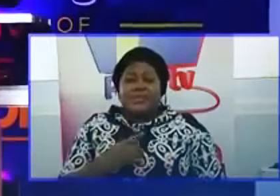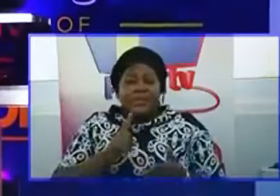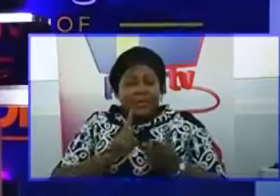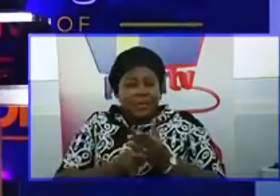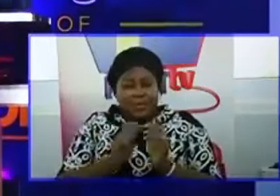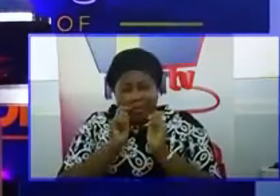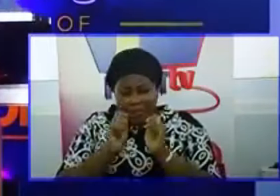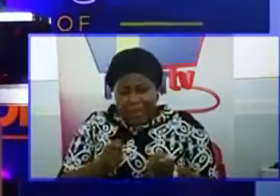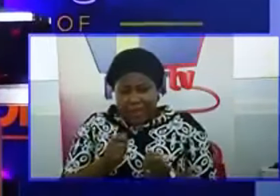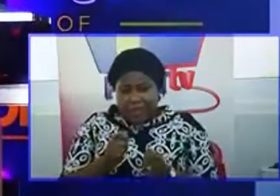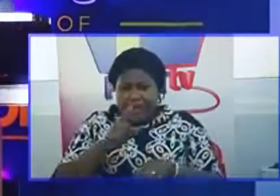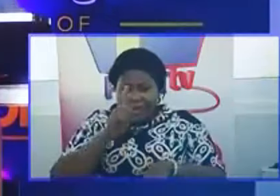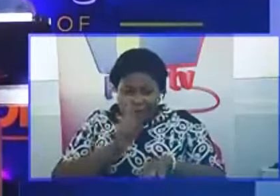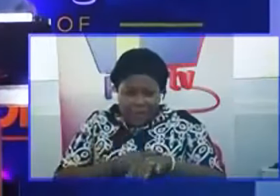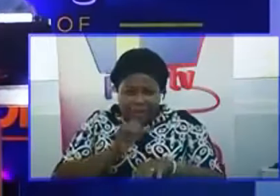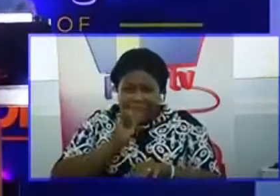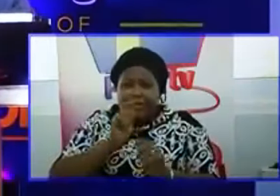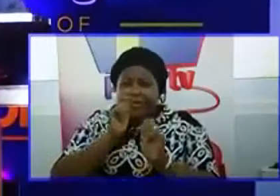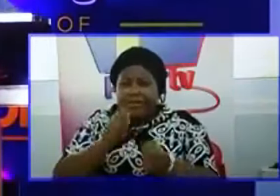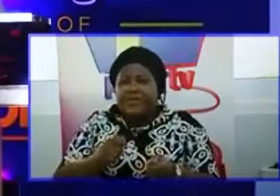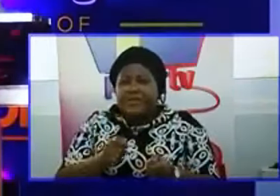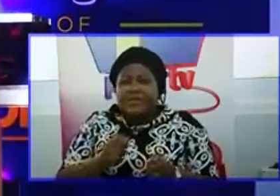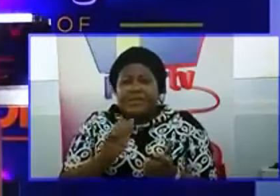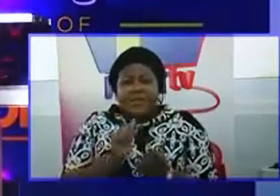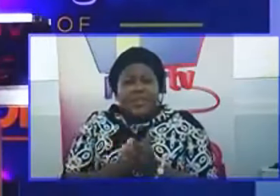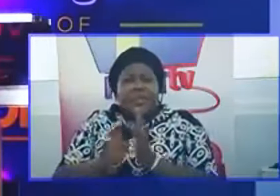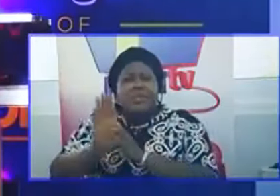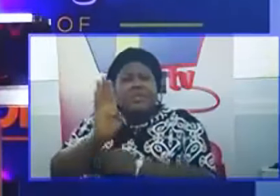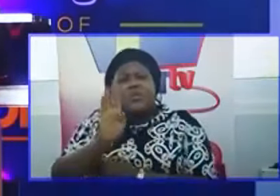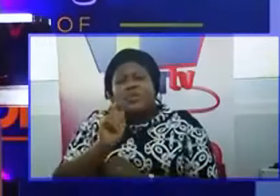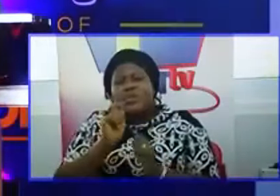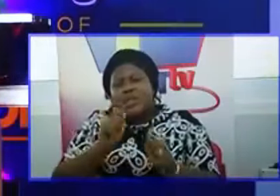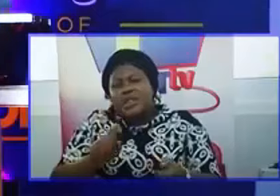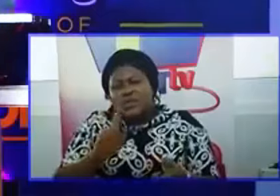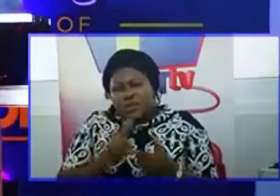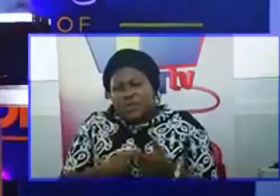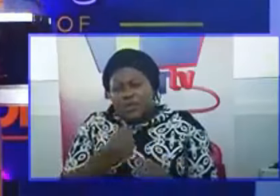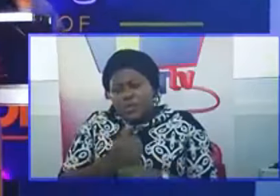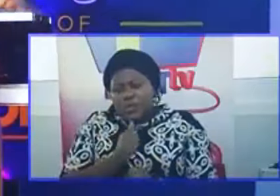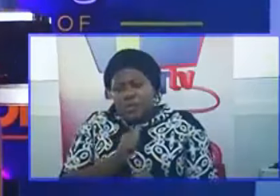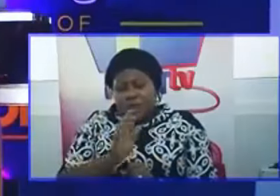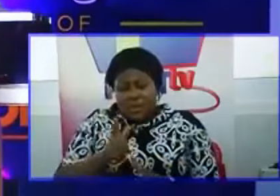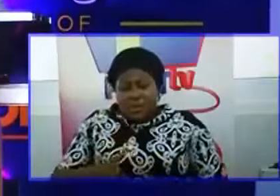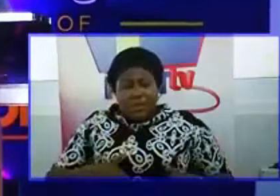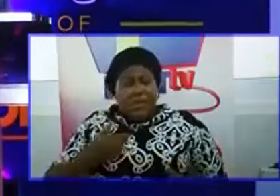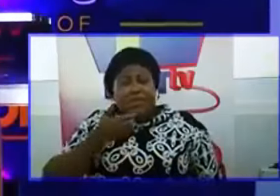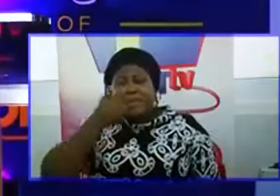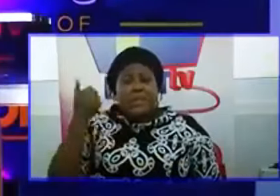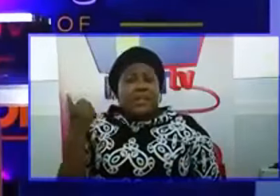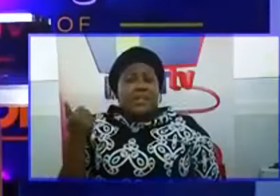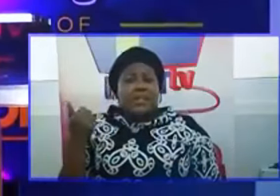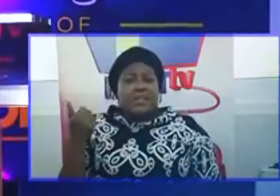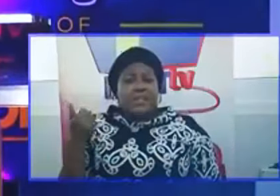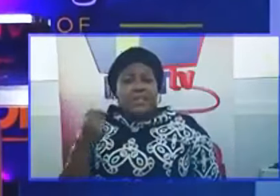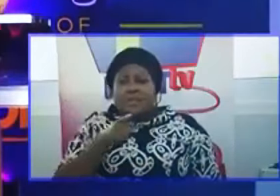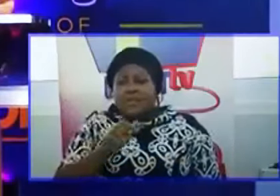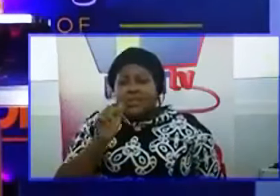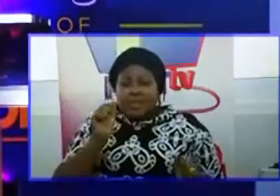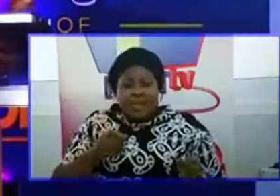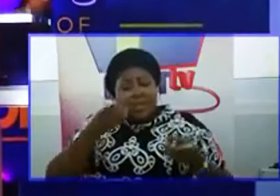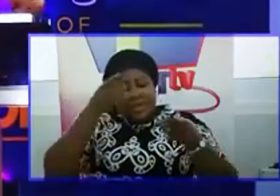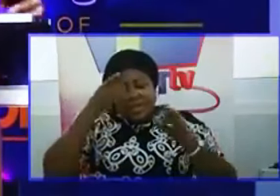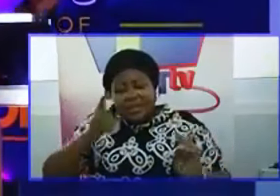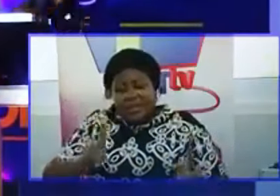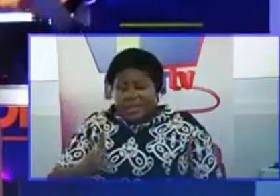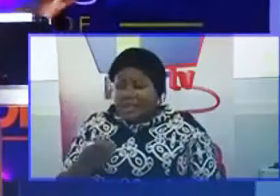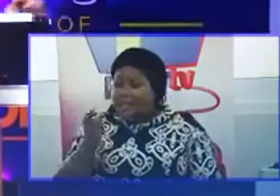gift. A gift God has actually given you to better your lot. So you can decide not to do anything in the day.